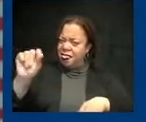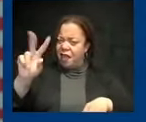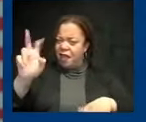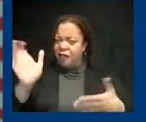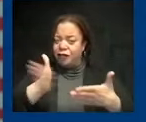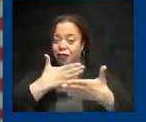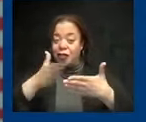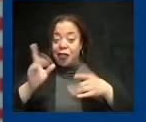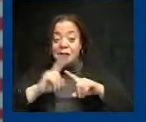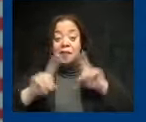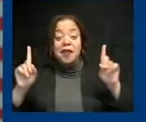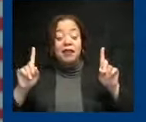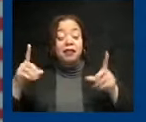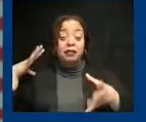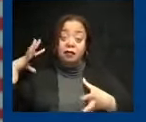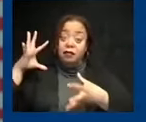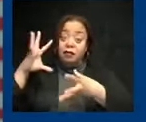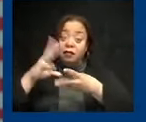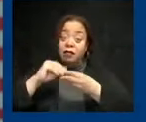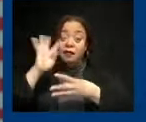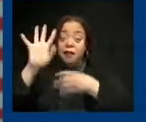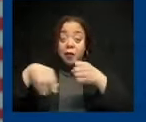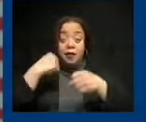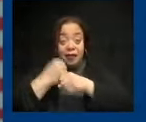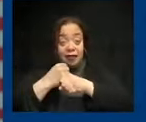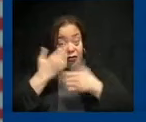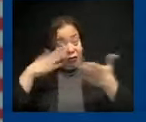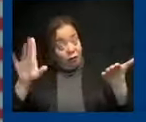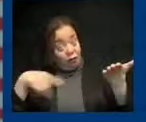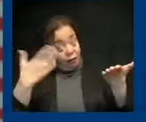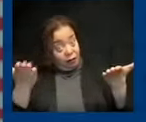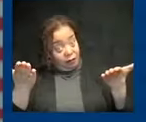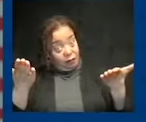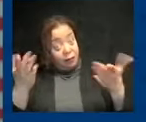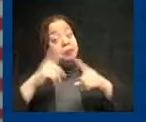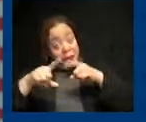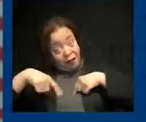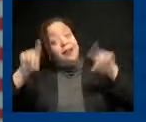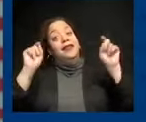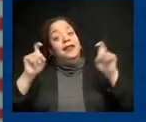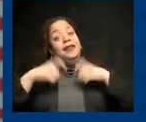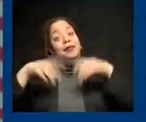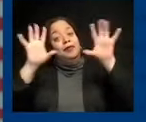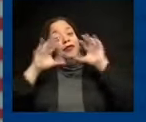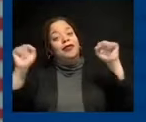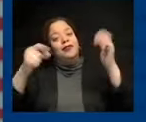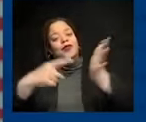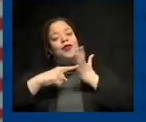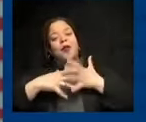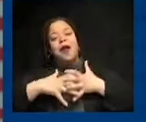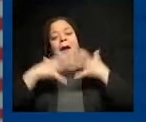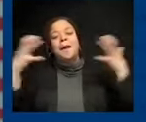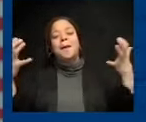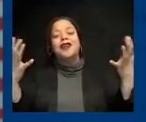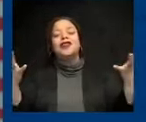I needed my president to show me just how much he loved me and all of America.